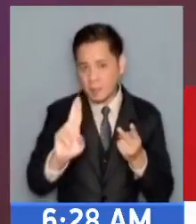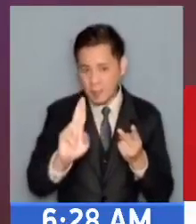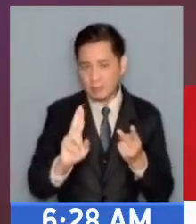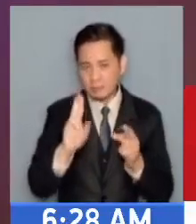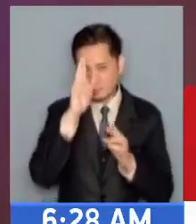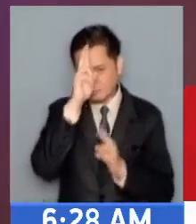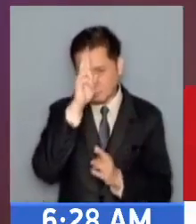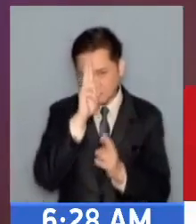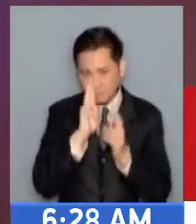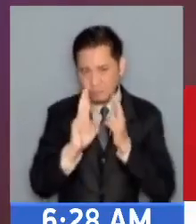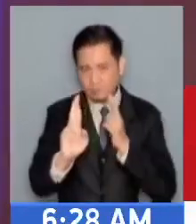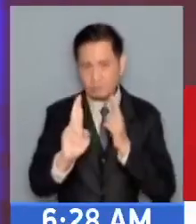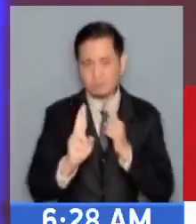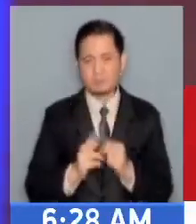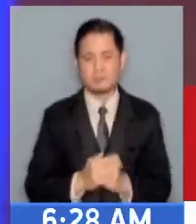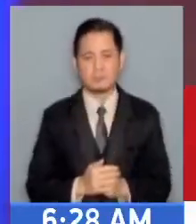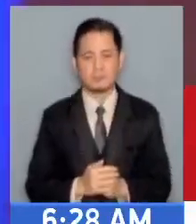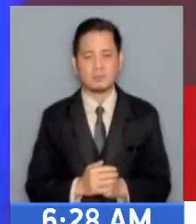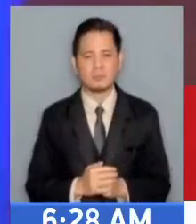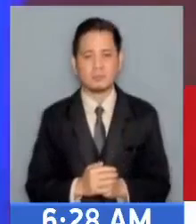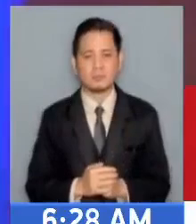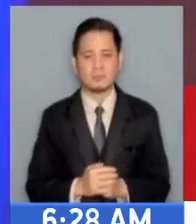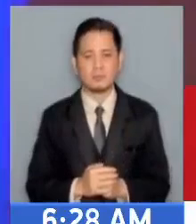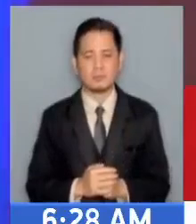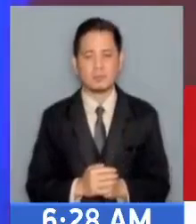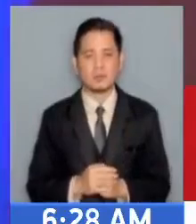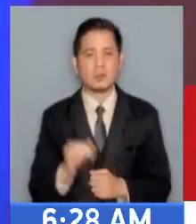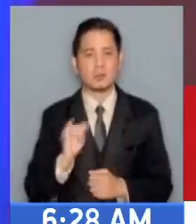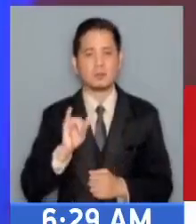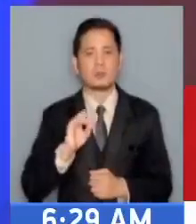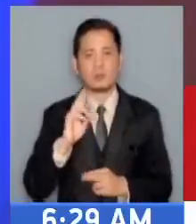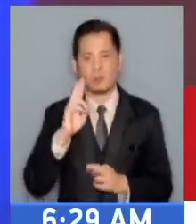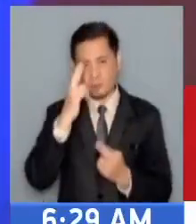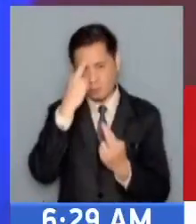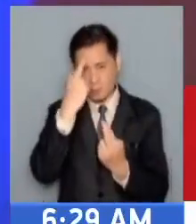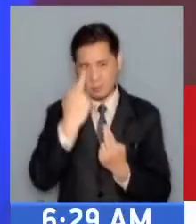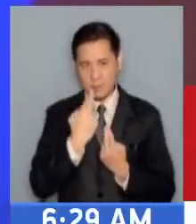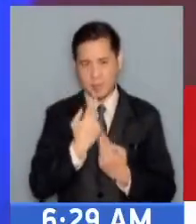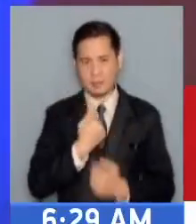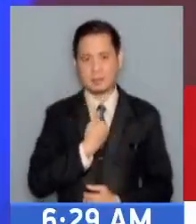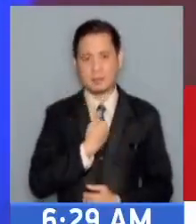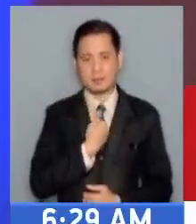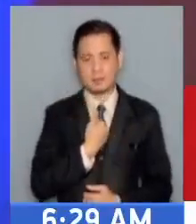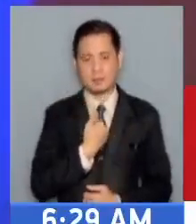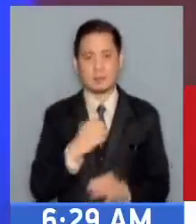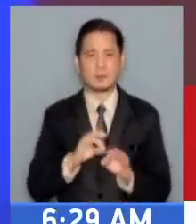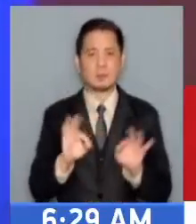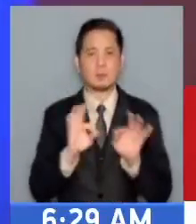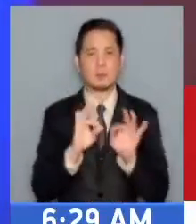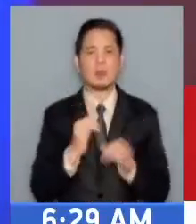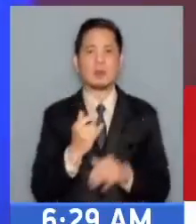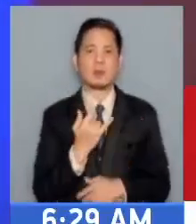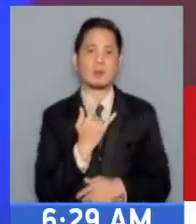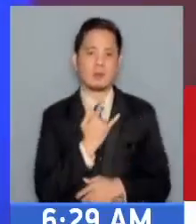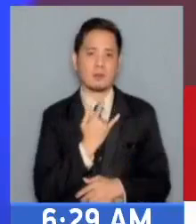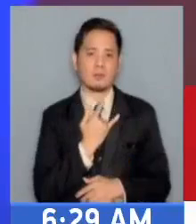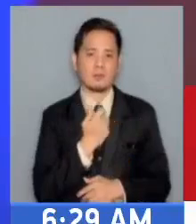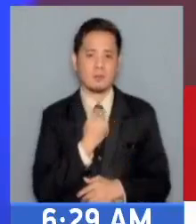Or you have to respect yourself rather, love yourself enough to leave the table